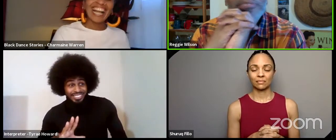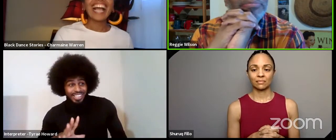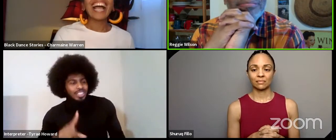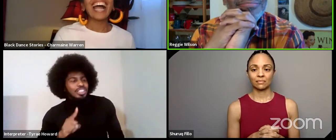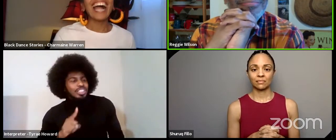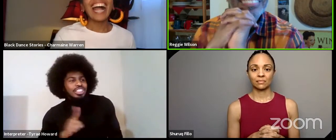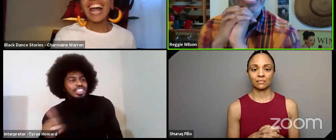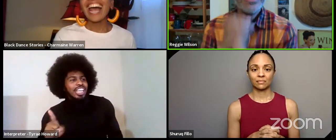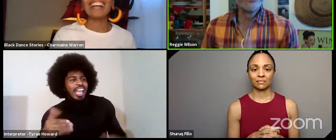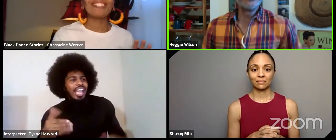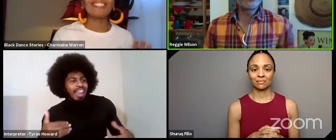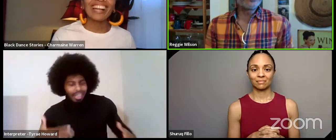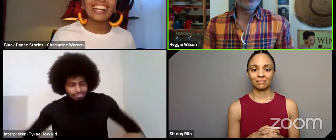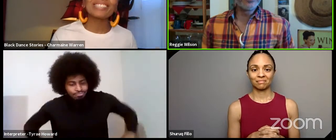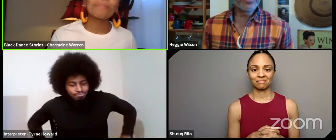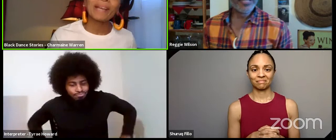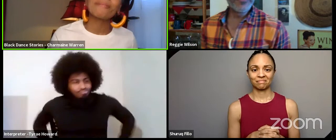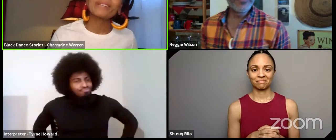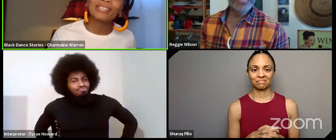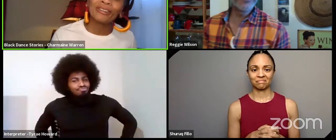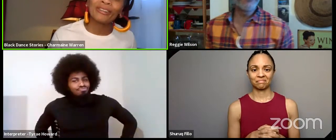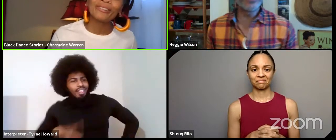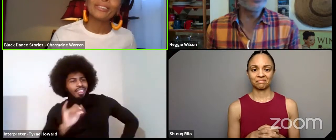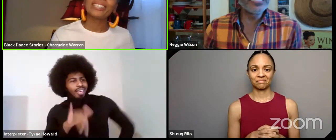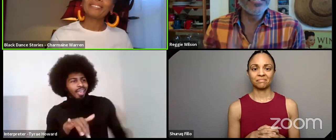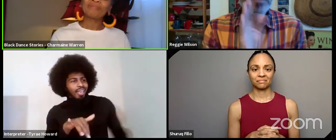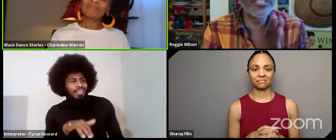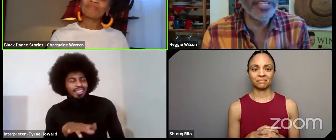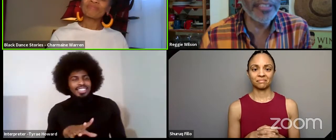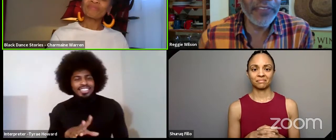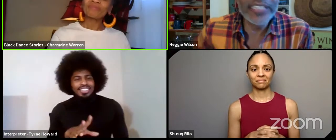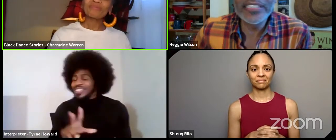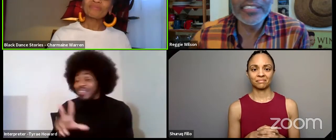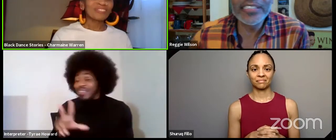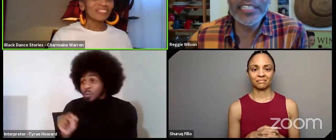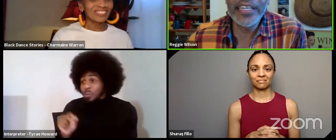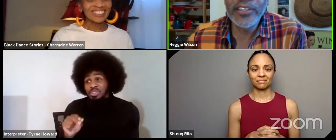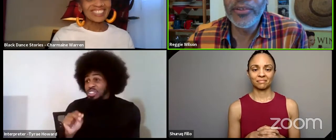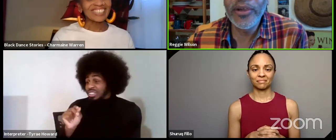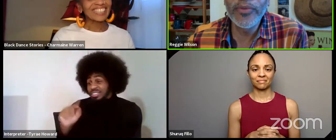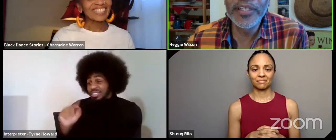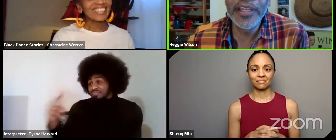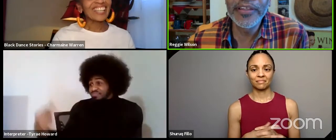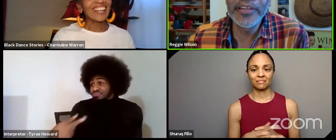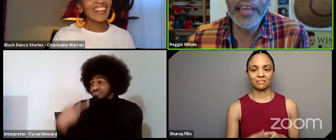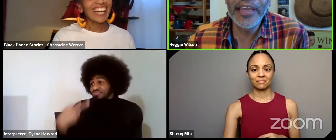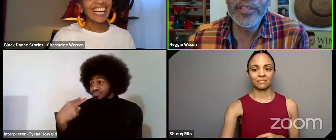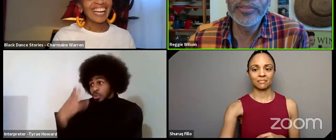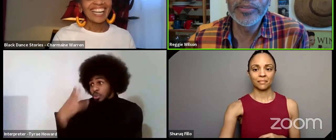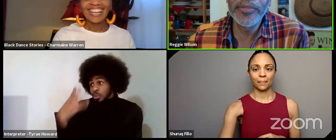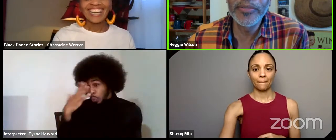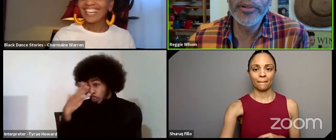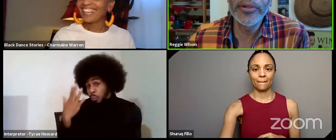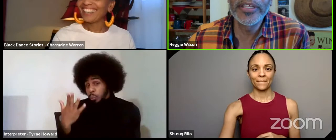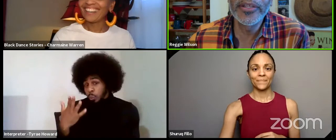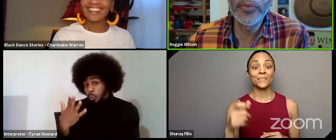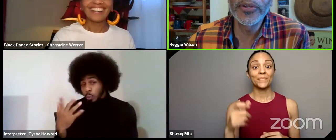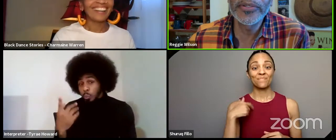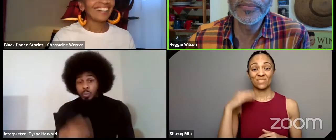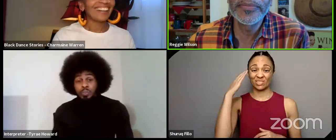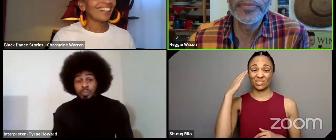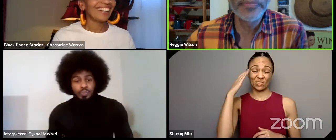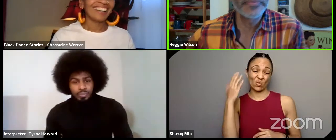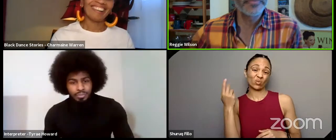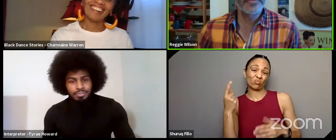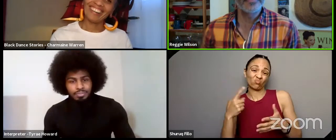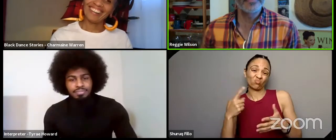No. She has been with you. She just looked me straight in the face and said, you know, one day you're going to have to use a big girl in your work.